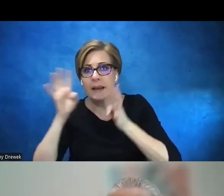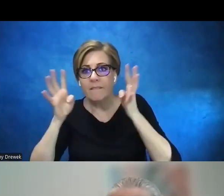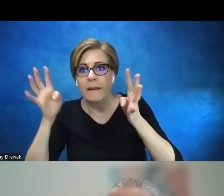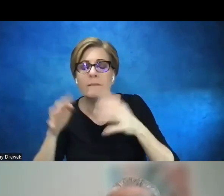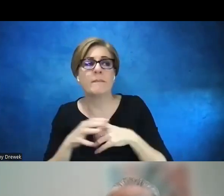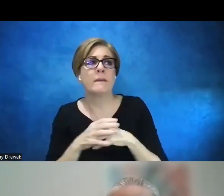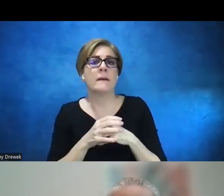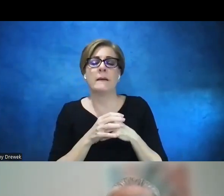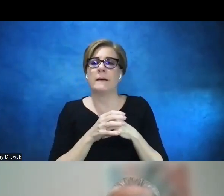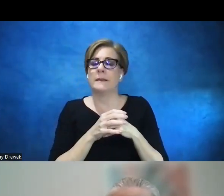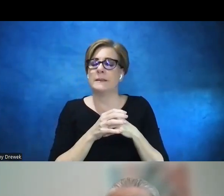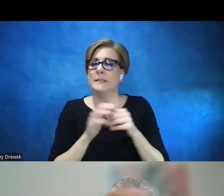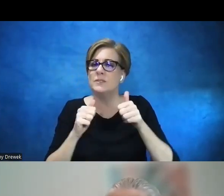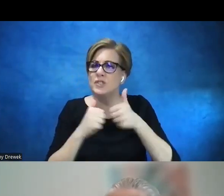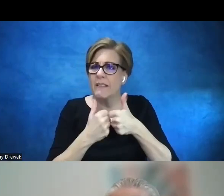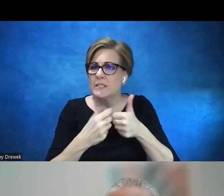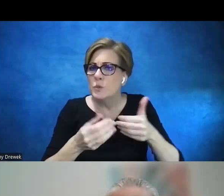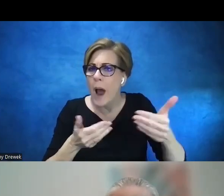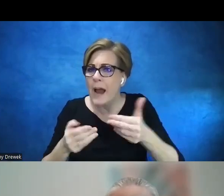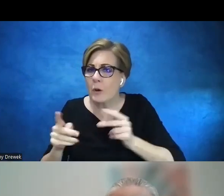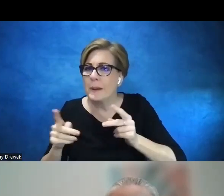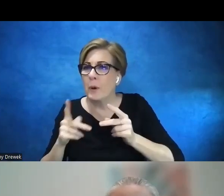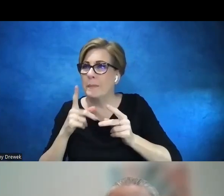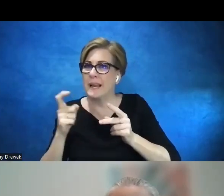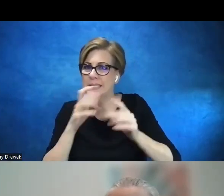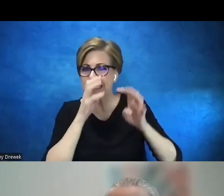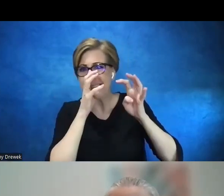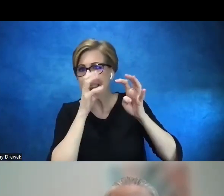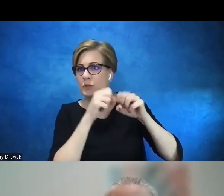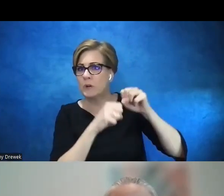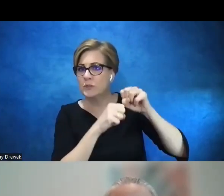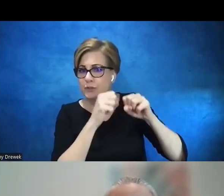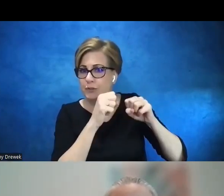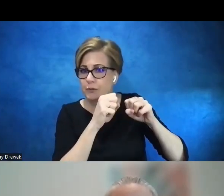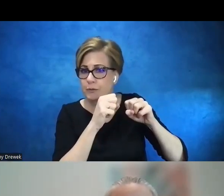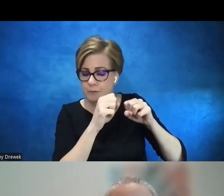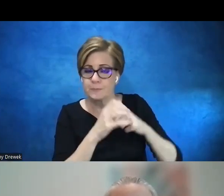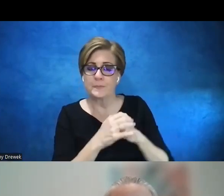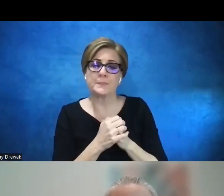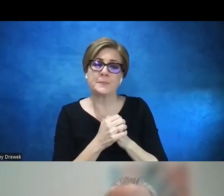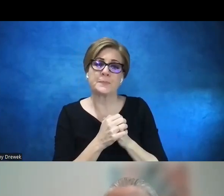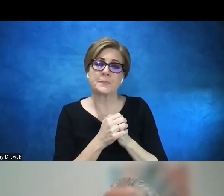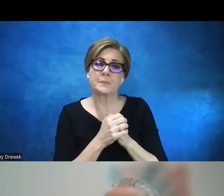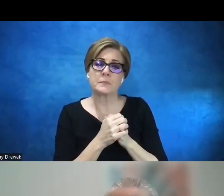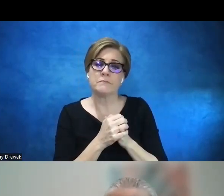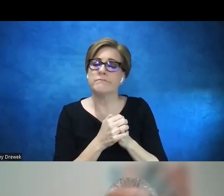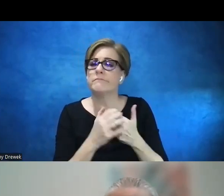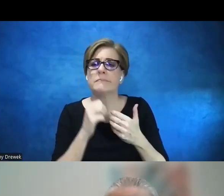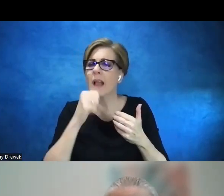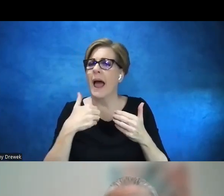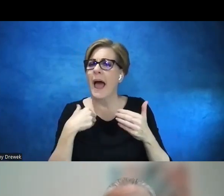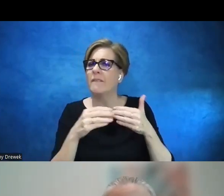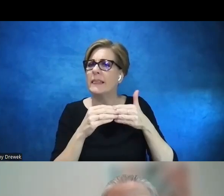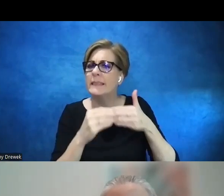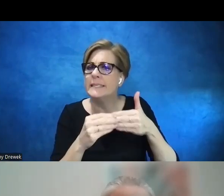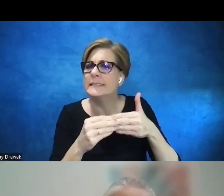hire people because it's all very structured and there's not a lot of leniency or ability to kind of stray from